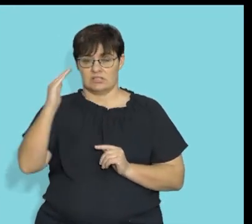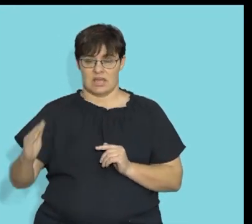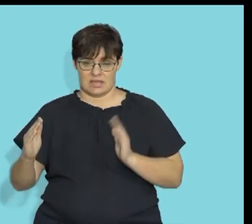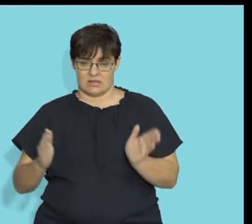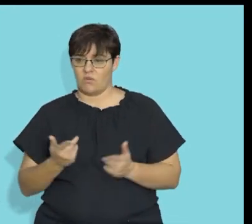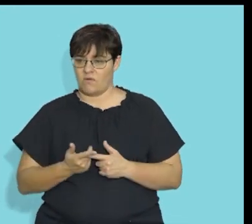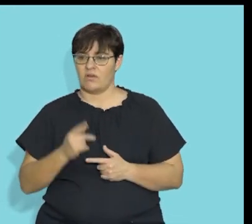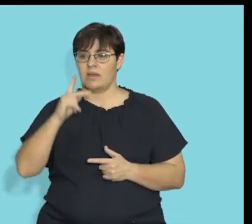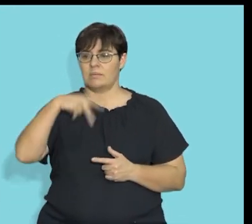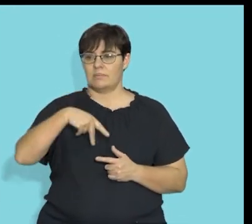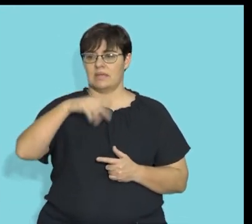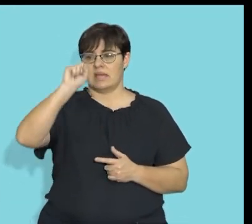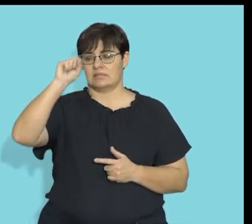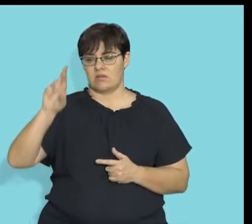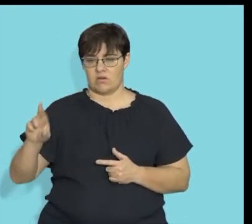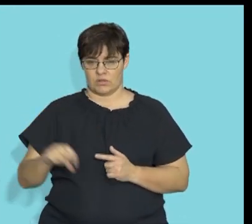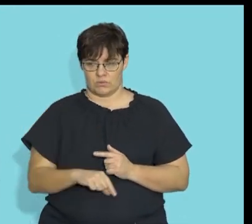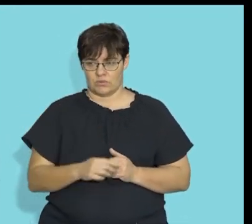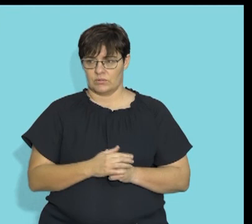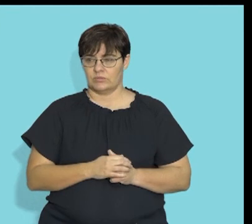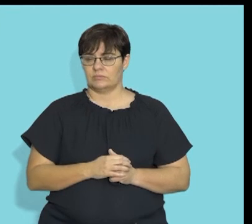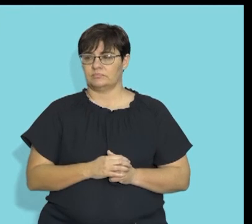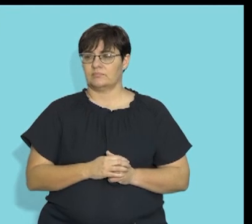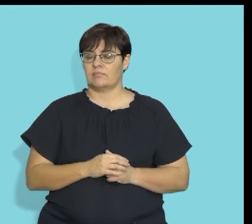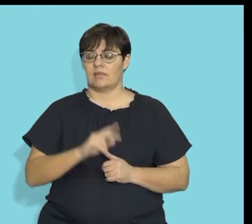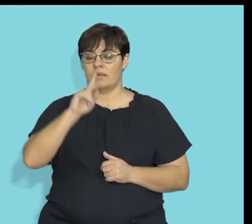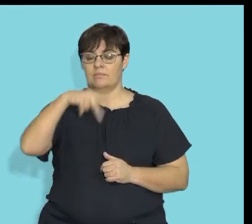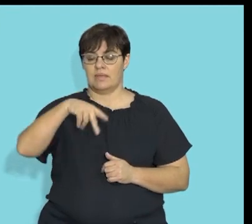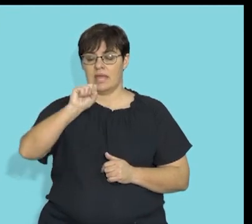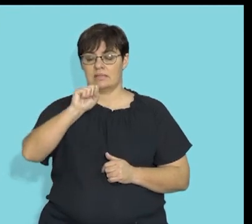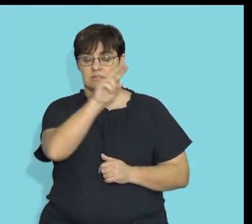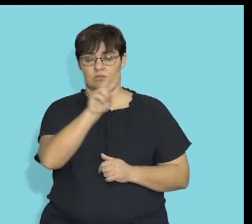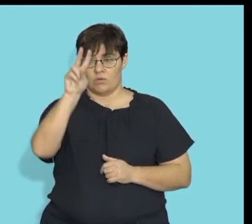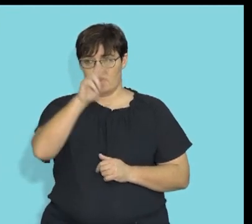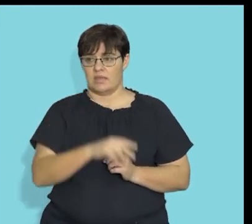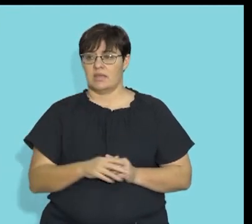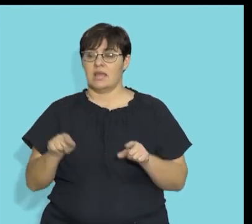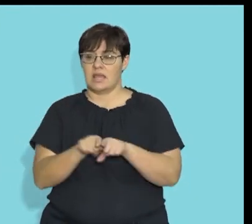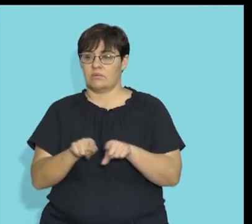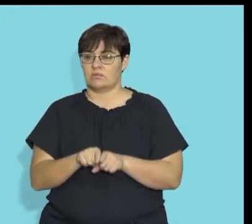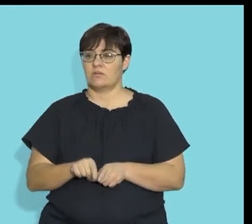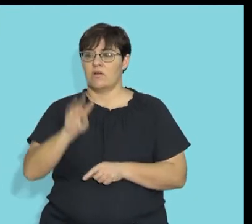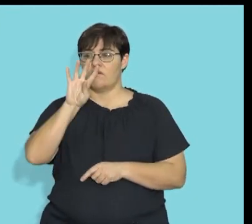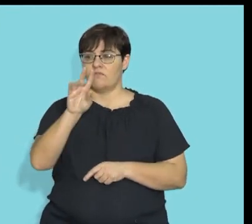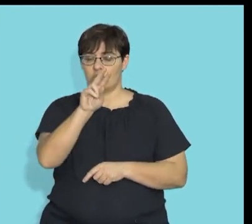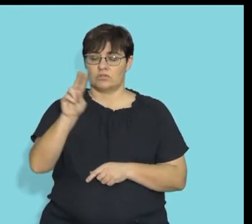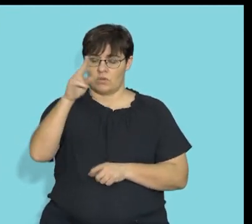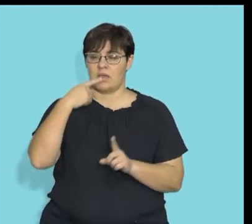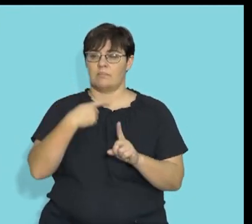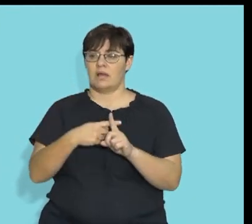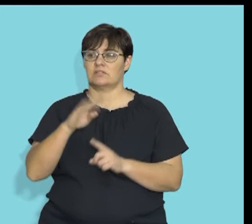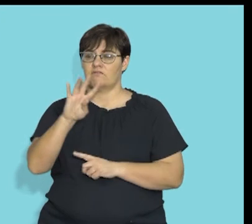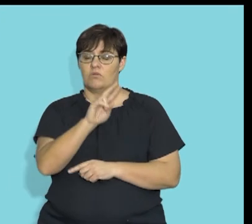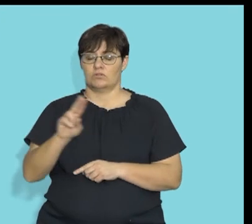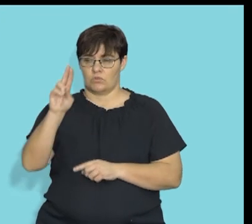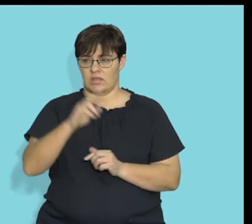length of each side of PSRQ. So PS squared will be equal to 4